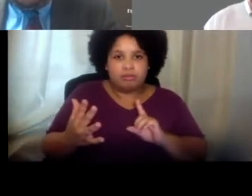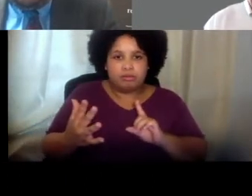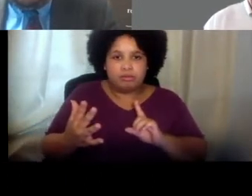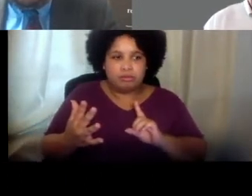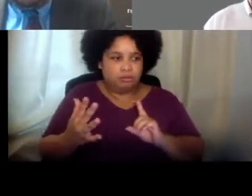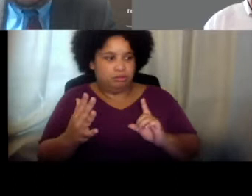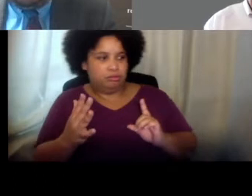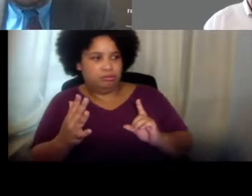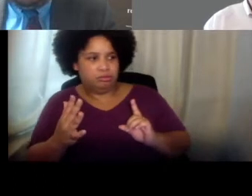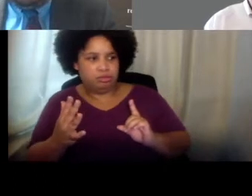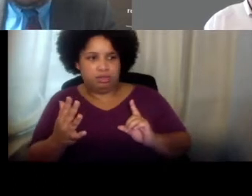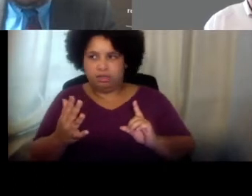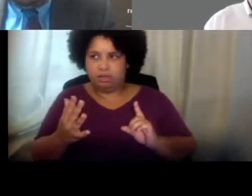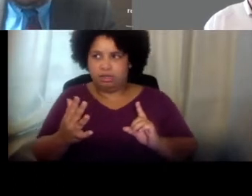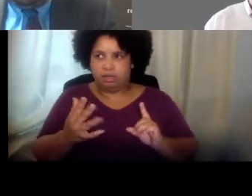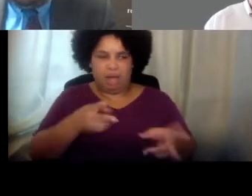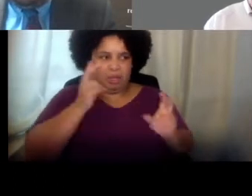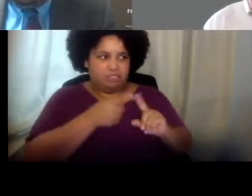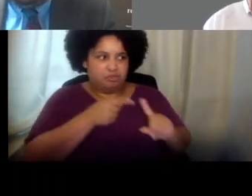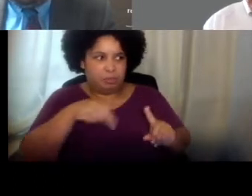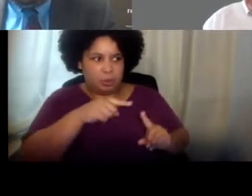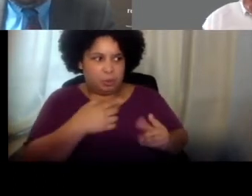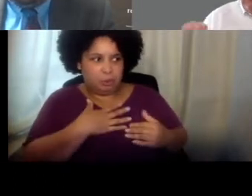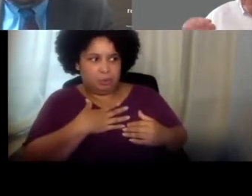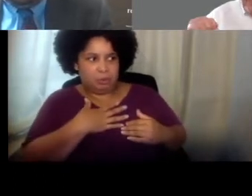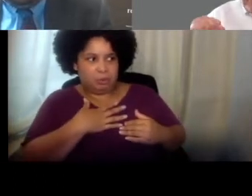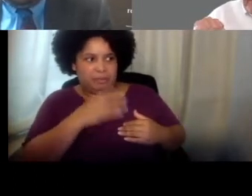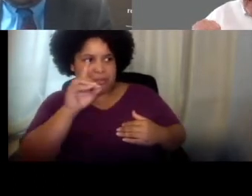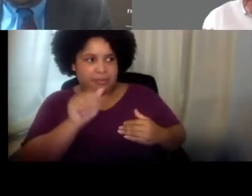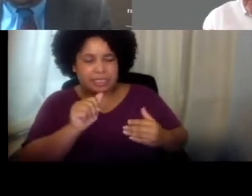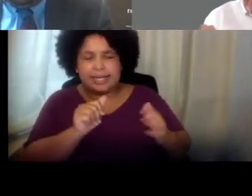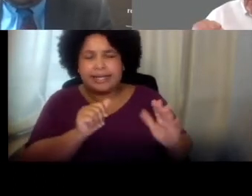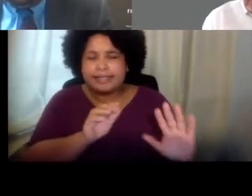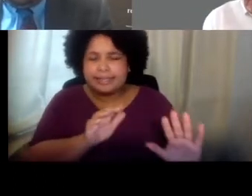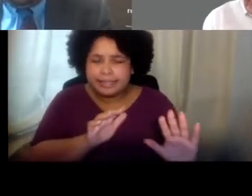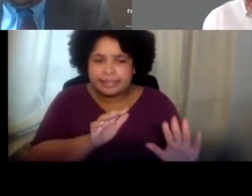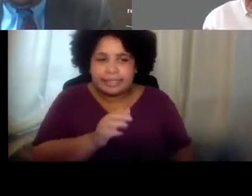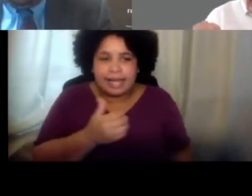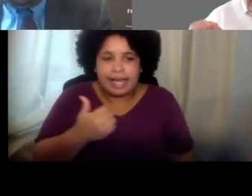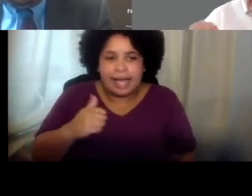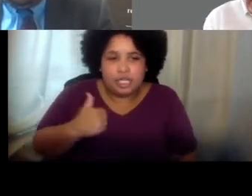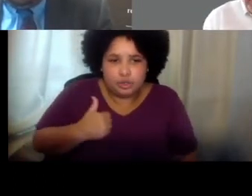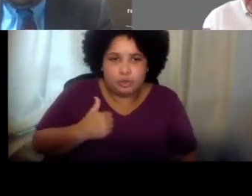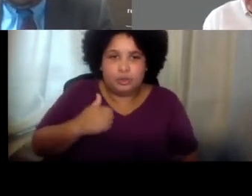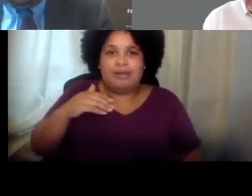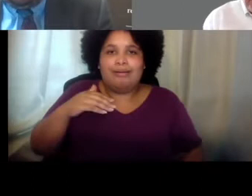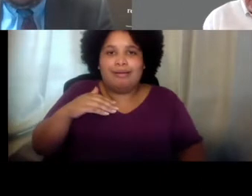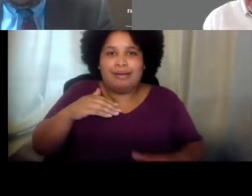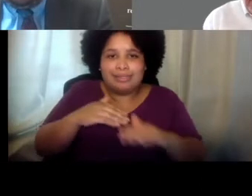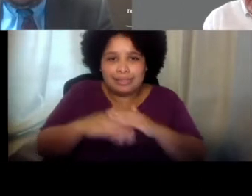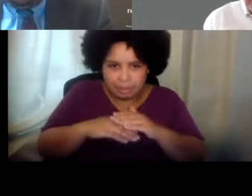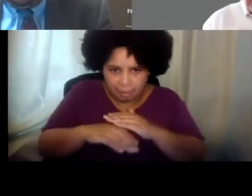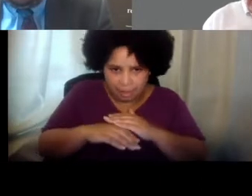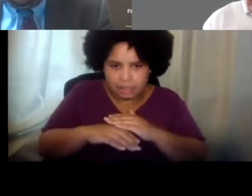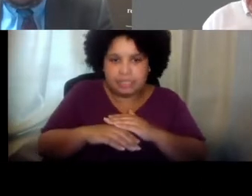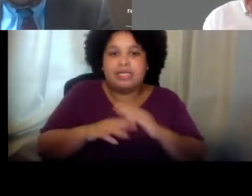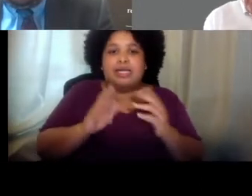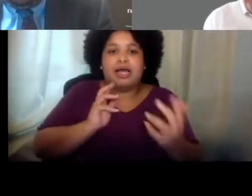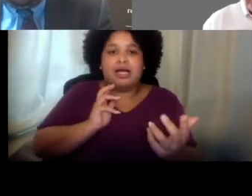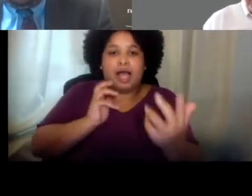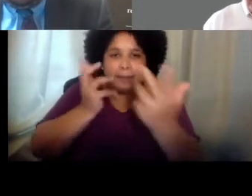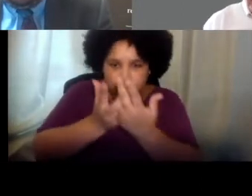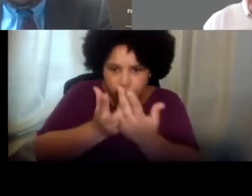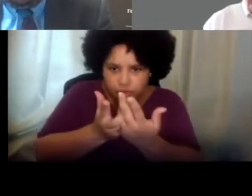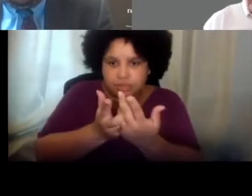and they wonder if they're going to catch something from us. And so when we have this attitude, accessibility, accommodations, and assimilation, it